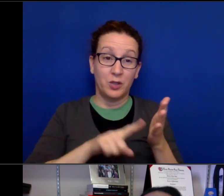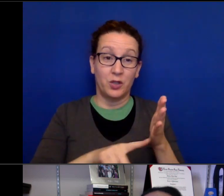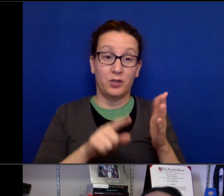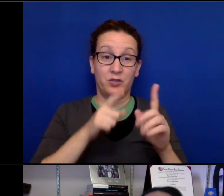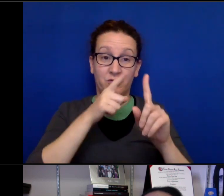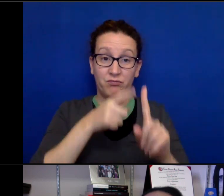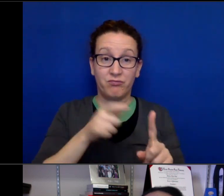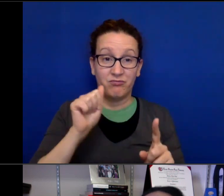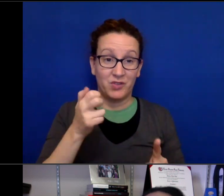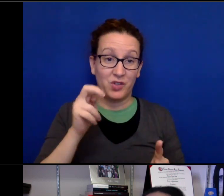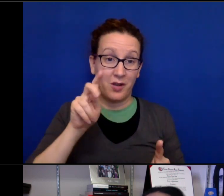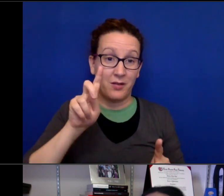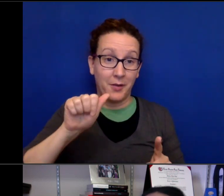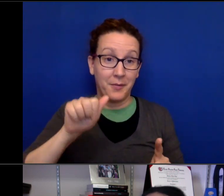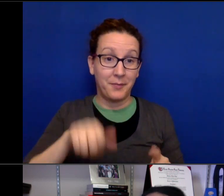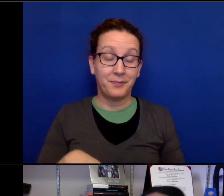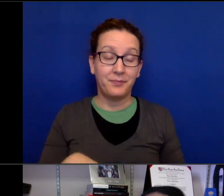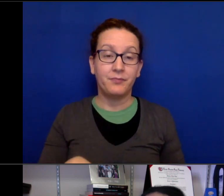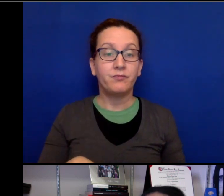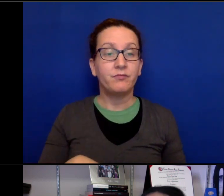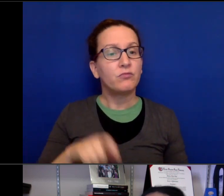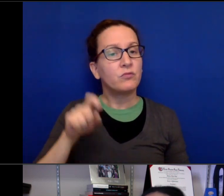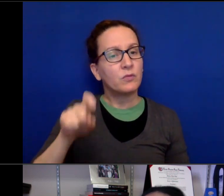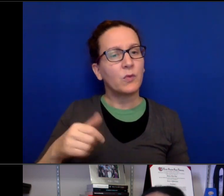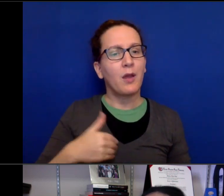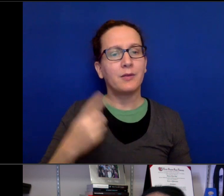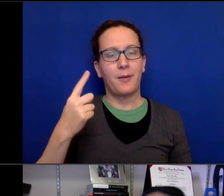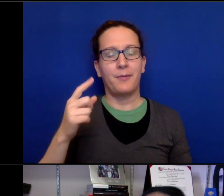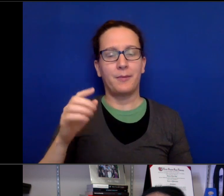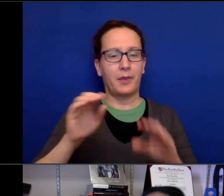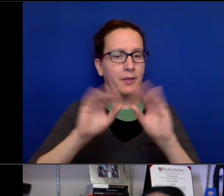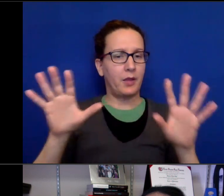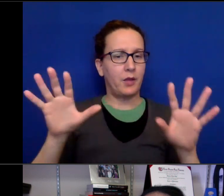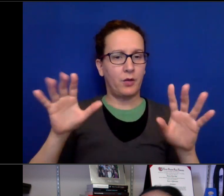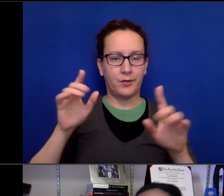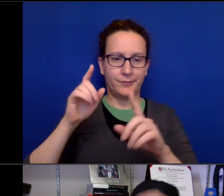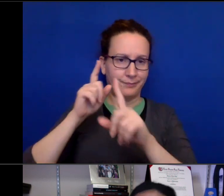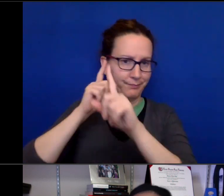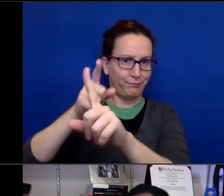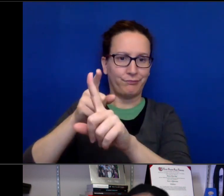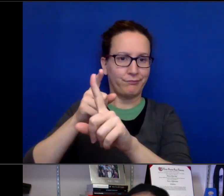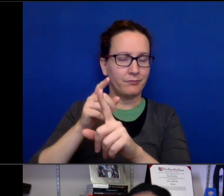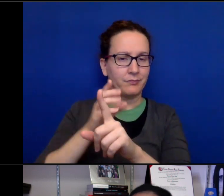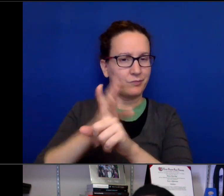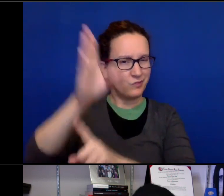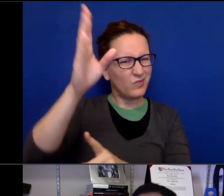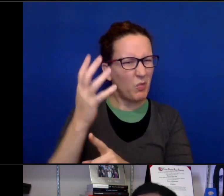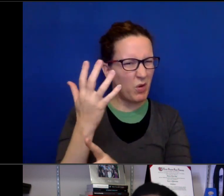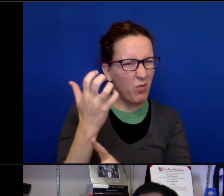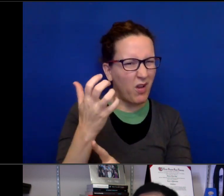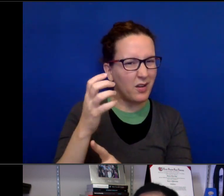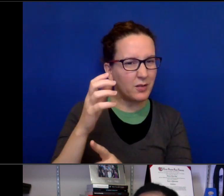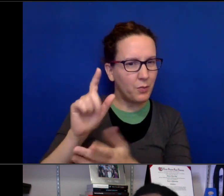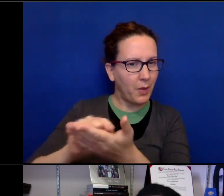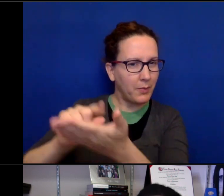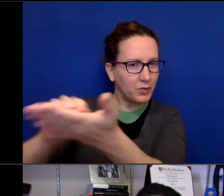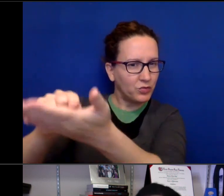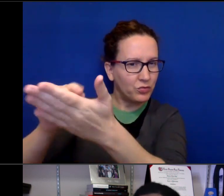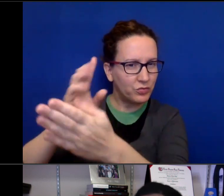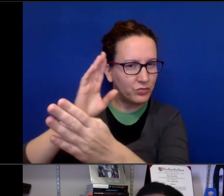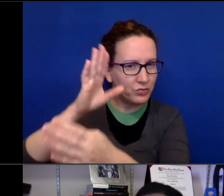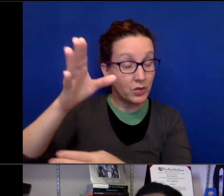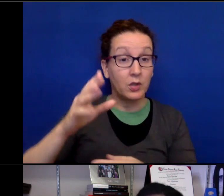right? So I think you should have some sort of clear idea or direction. And I should, again, re-articulate, I'm